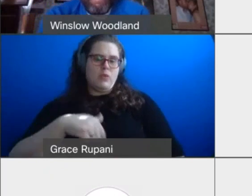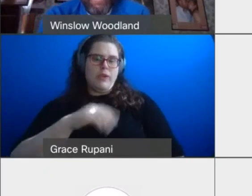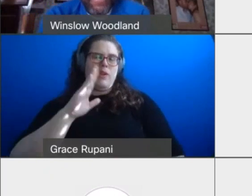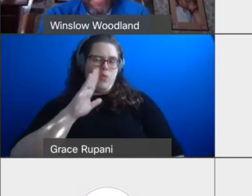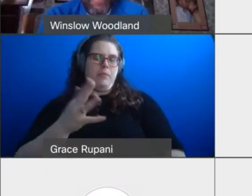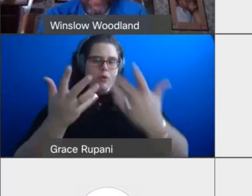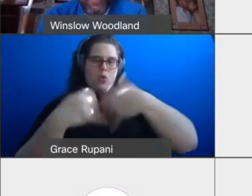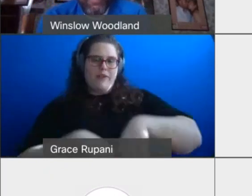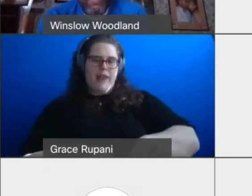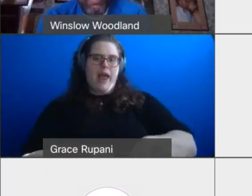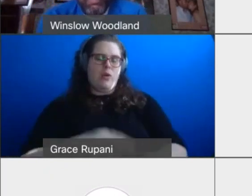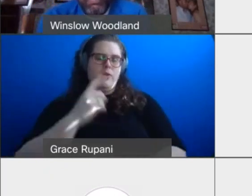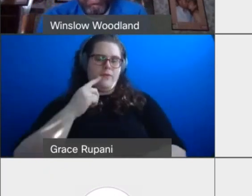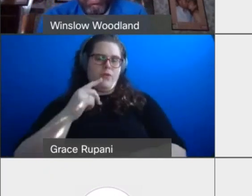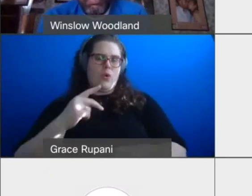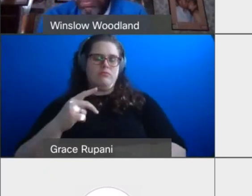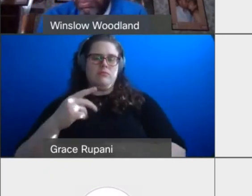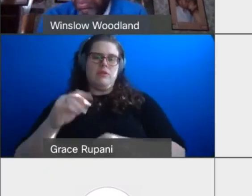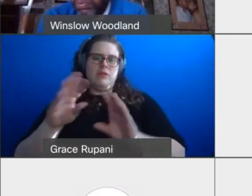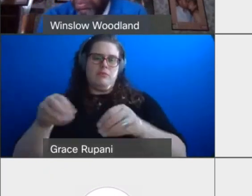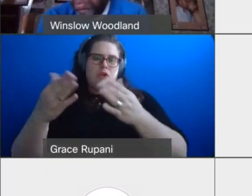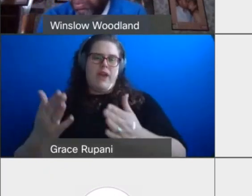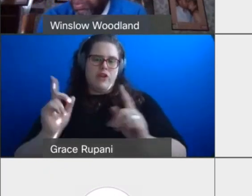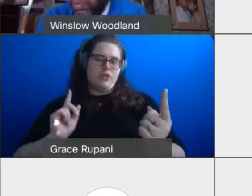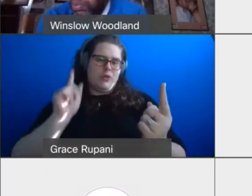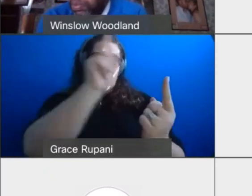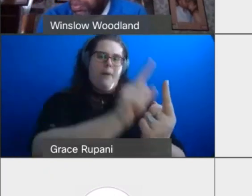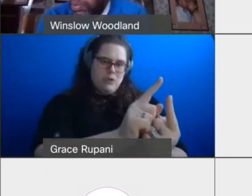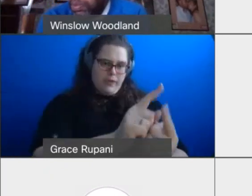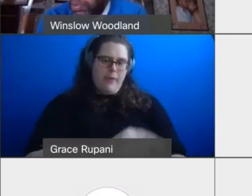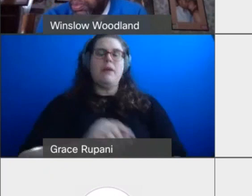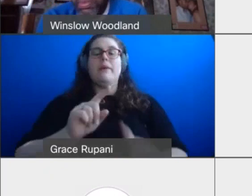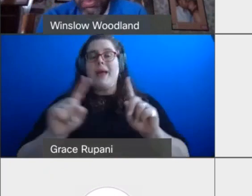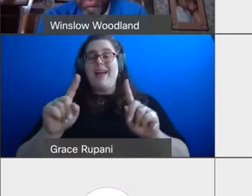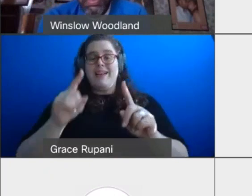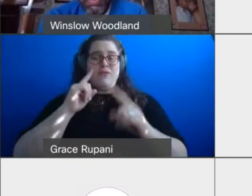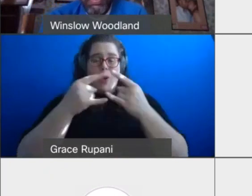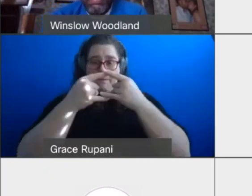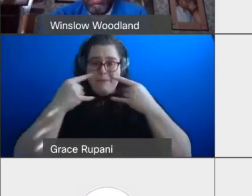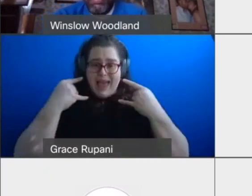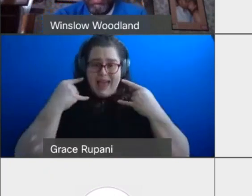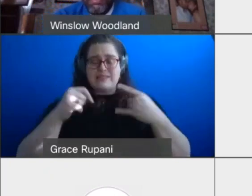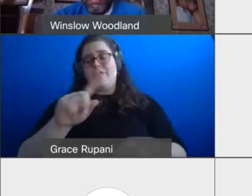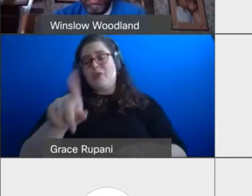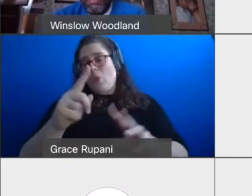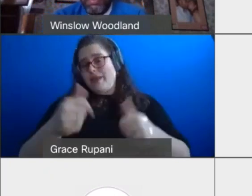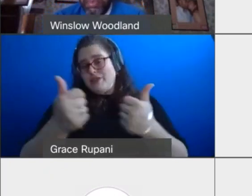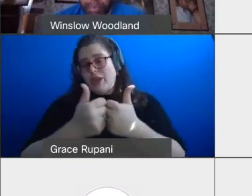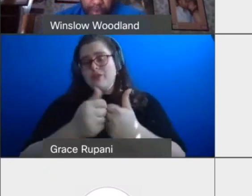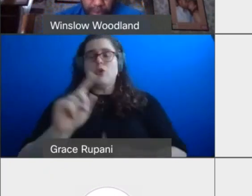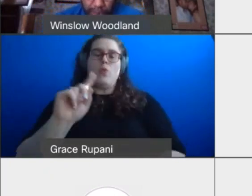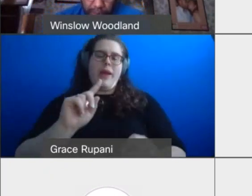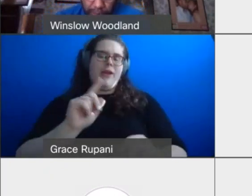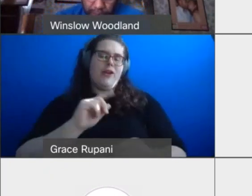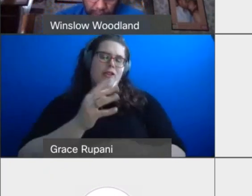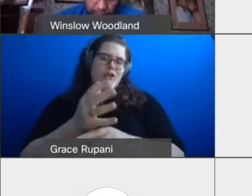who don't wear masks, the only challenge there is where it's being administered. So for example, with people from intermediate